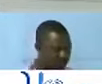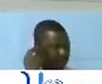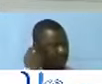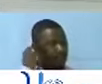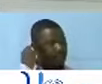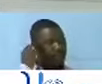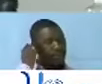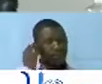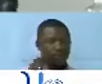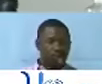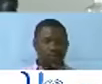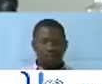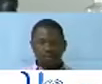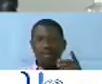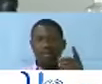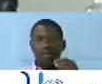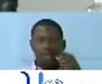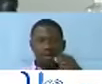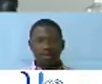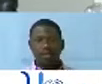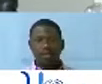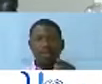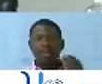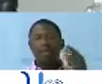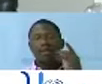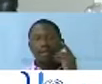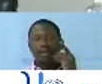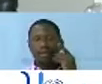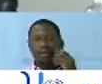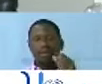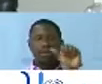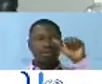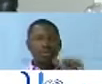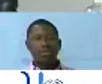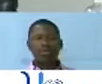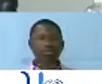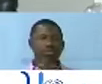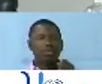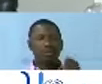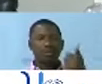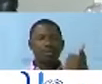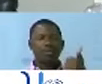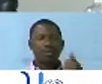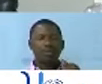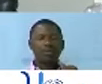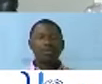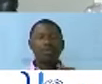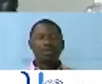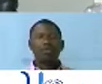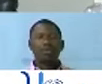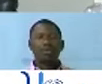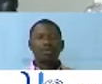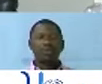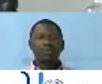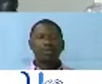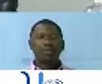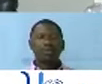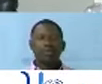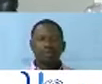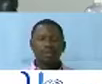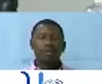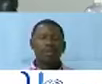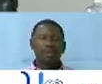dated 1st August 2006, and this is with respect to guidelines on the rules of the